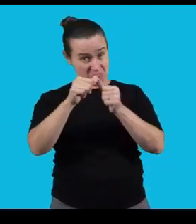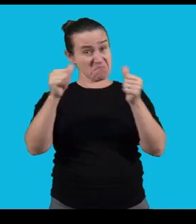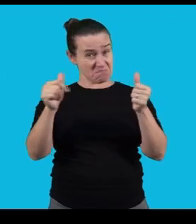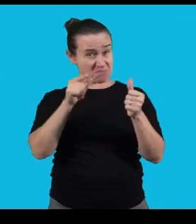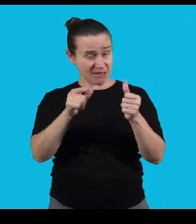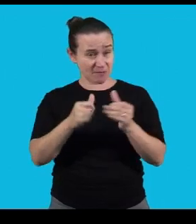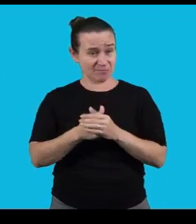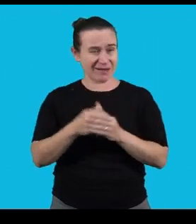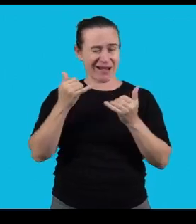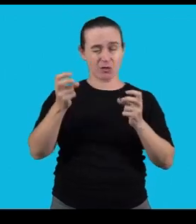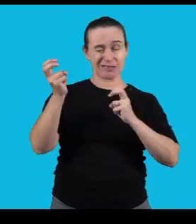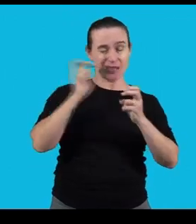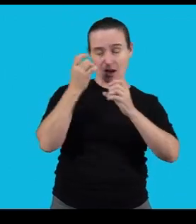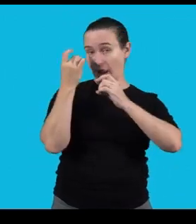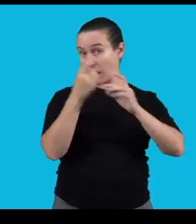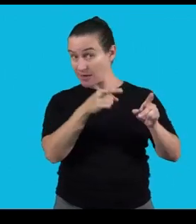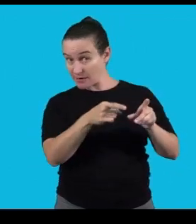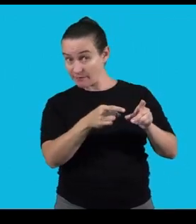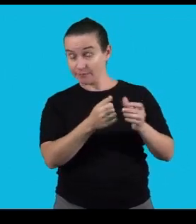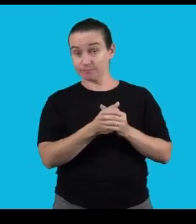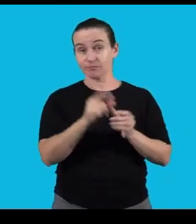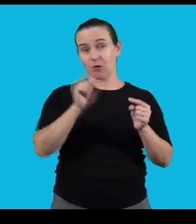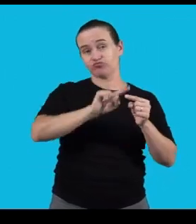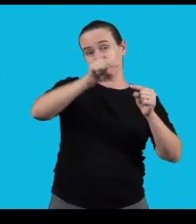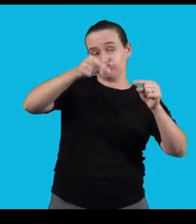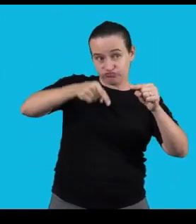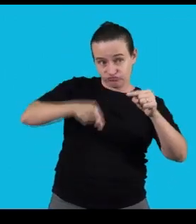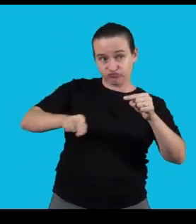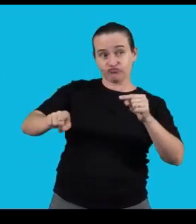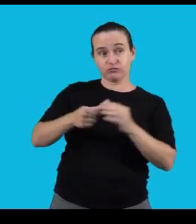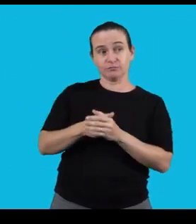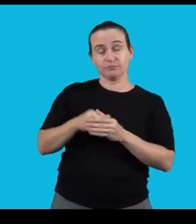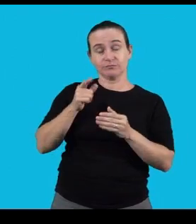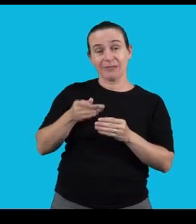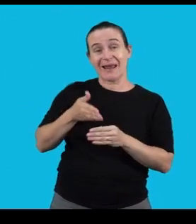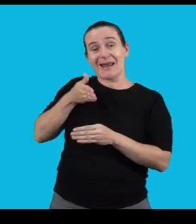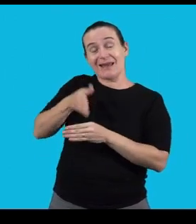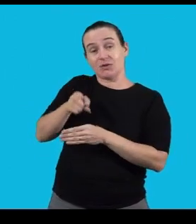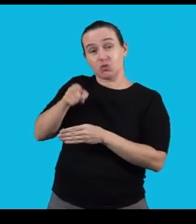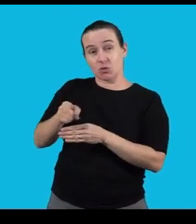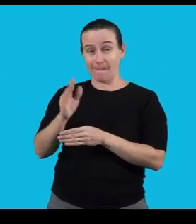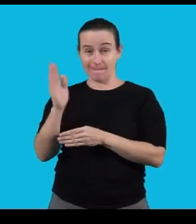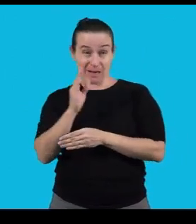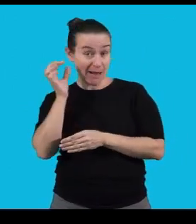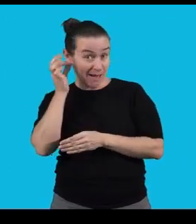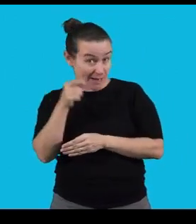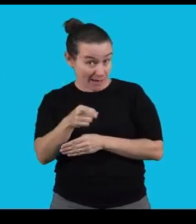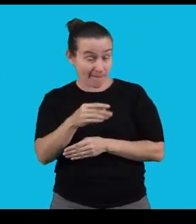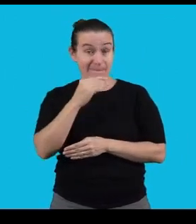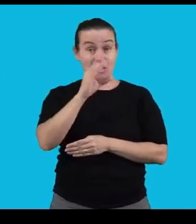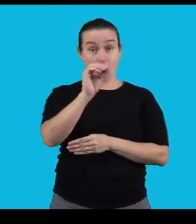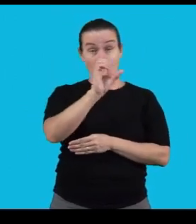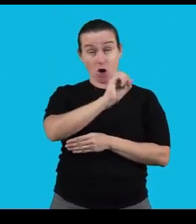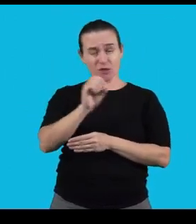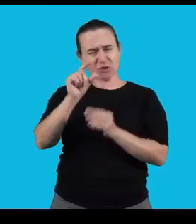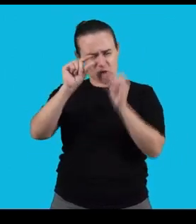It's quite big. And then the sound now leaves the bigger tympanic membrane. As the sound enters the middle